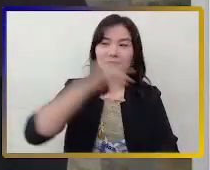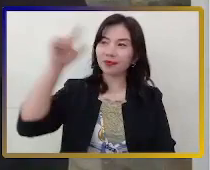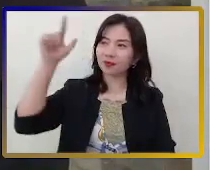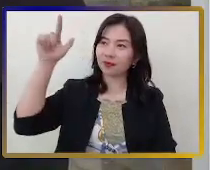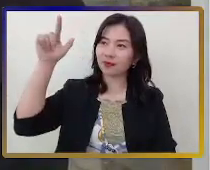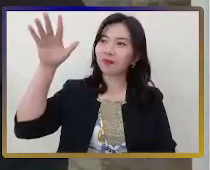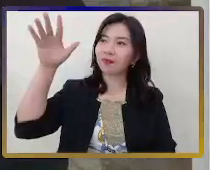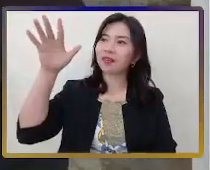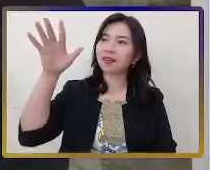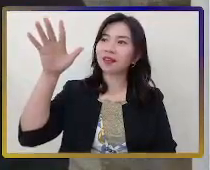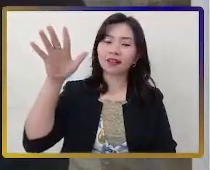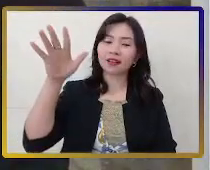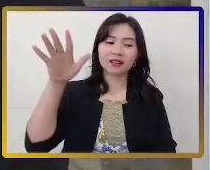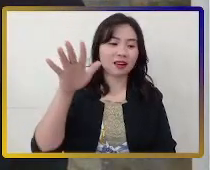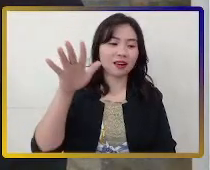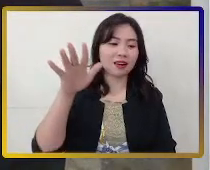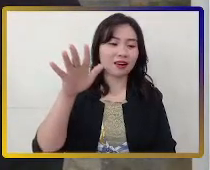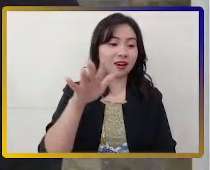sustaining